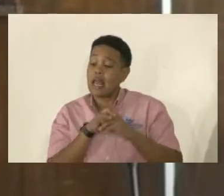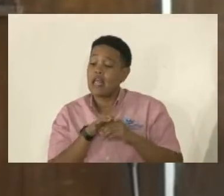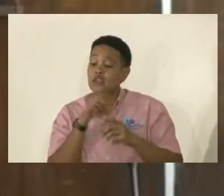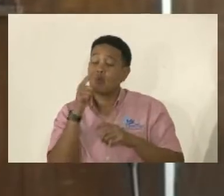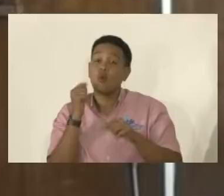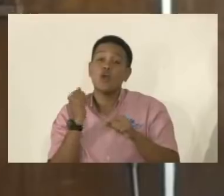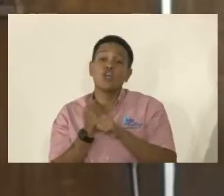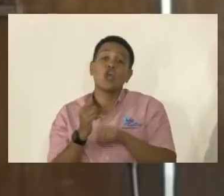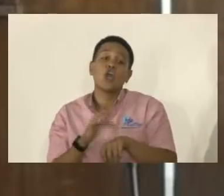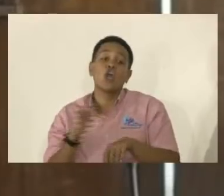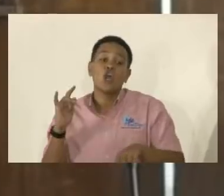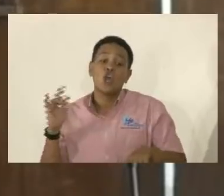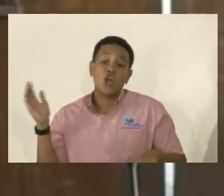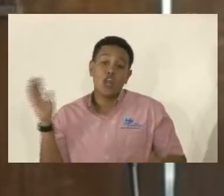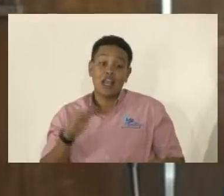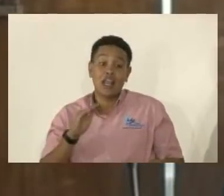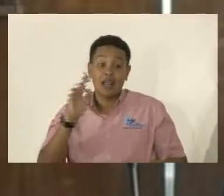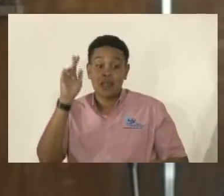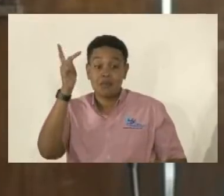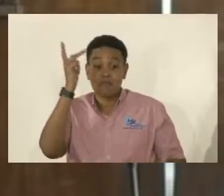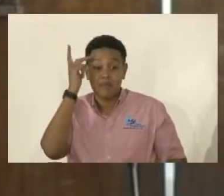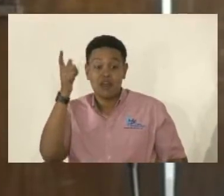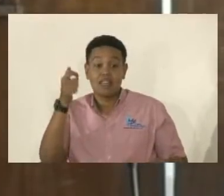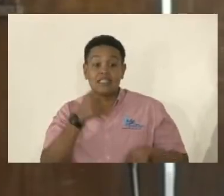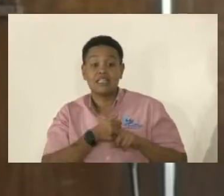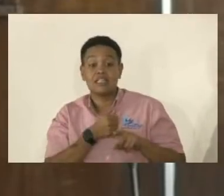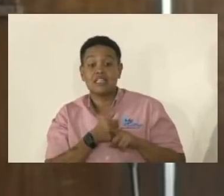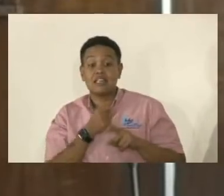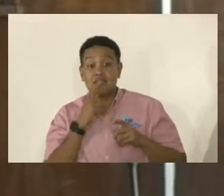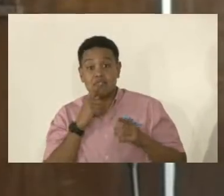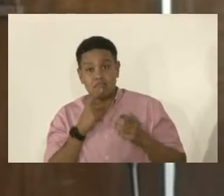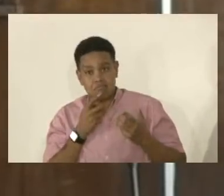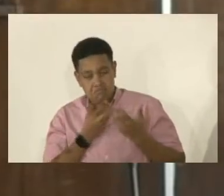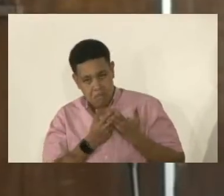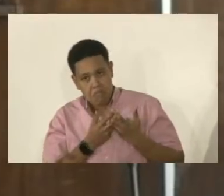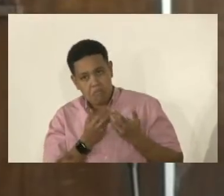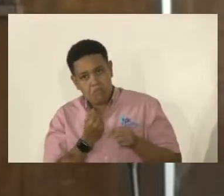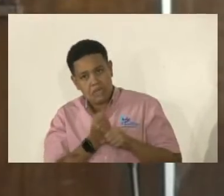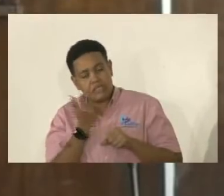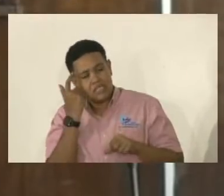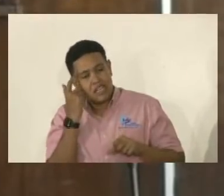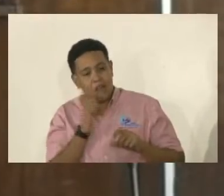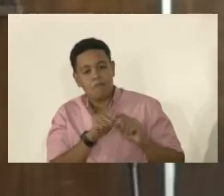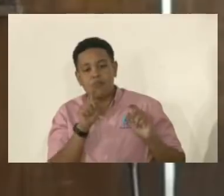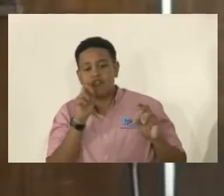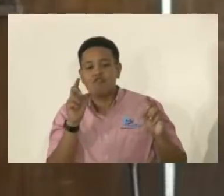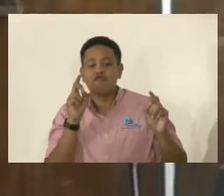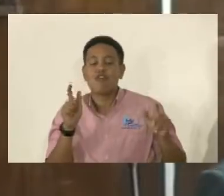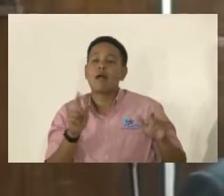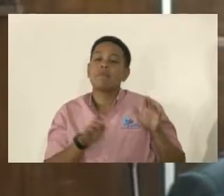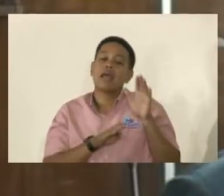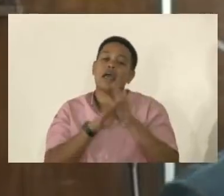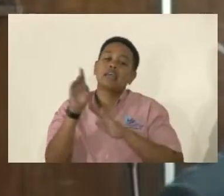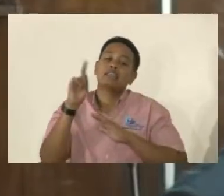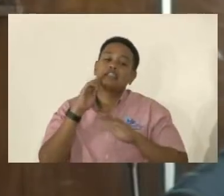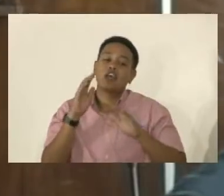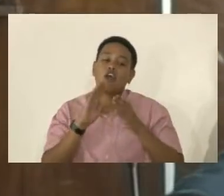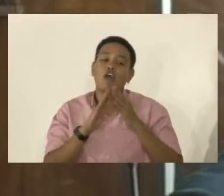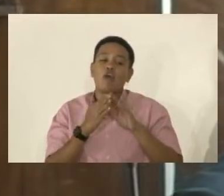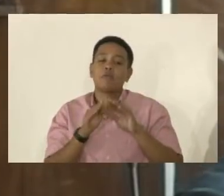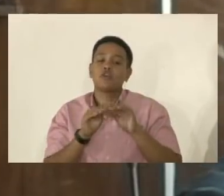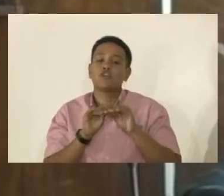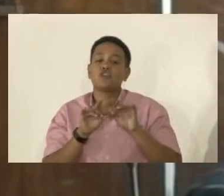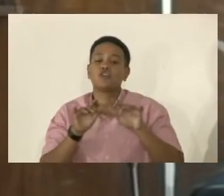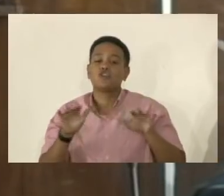early. Politically, shrewd maybe, but it rapidly accelerated the community